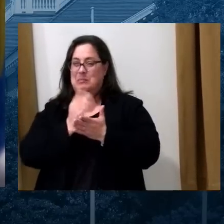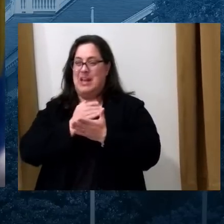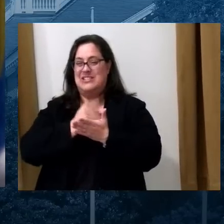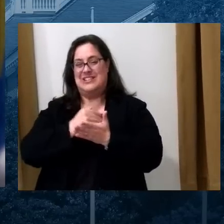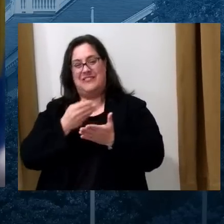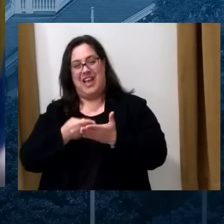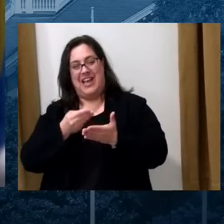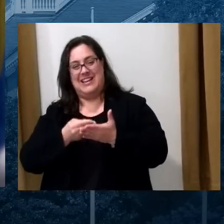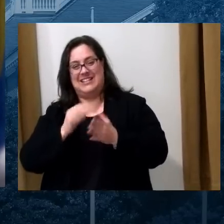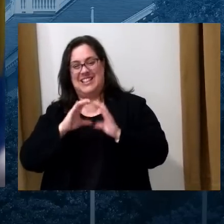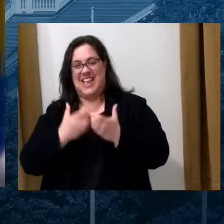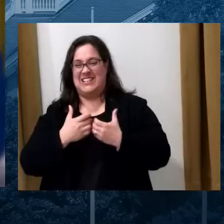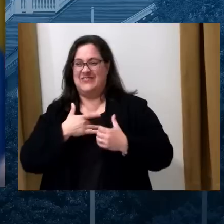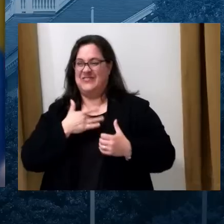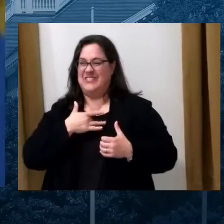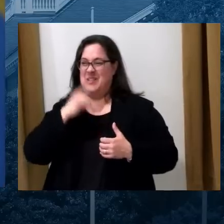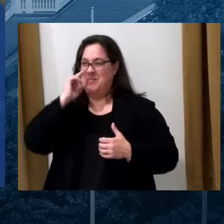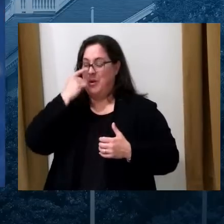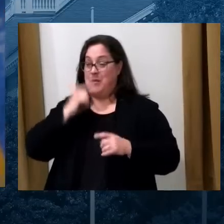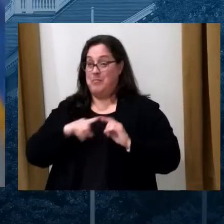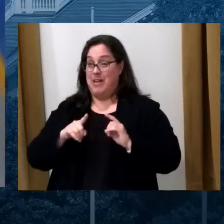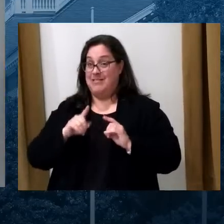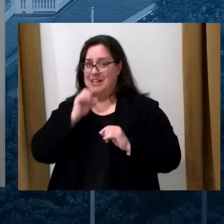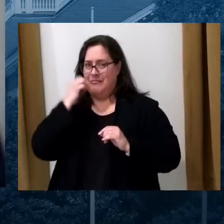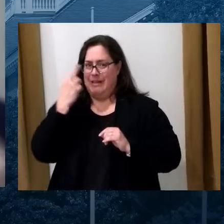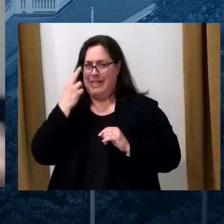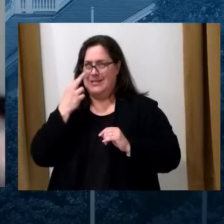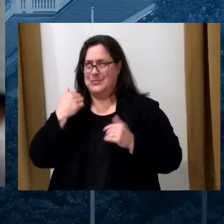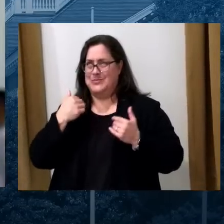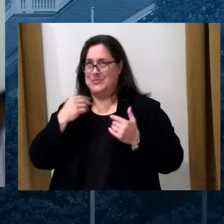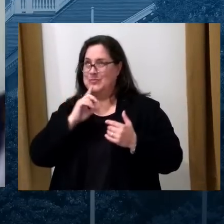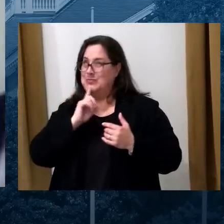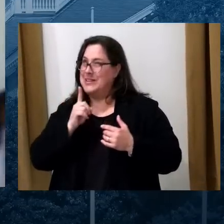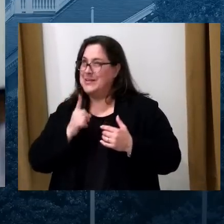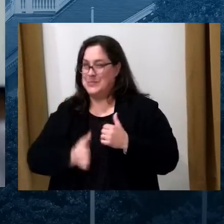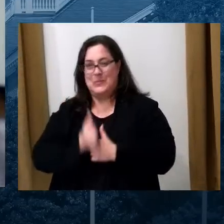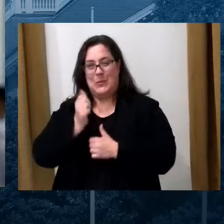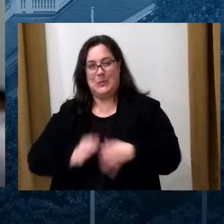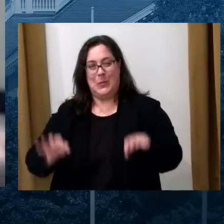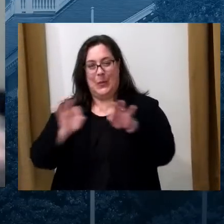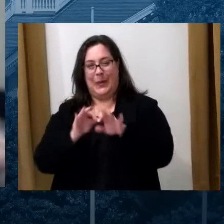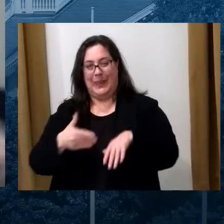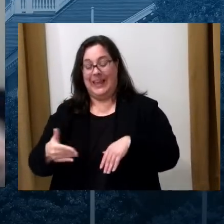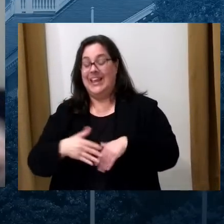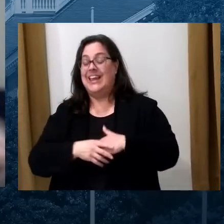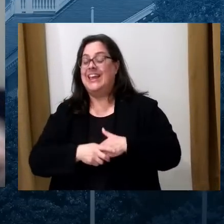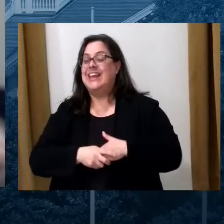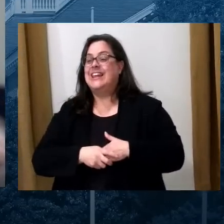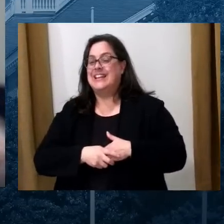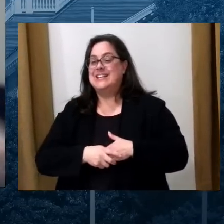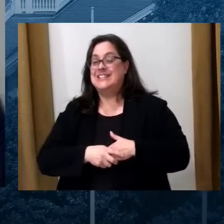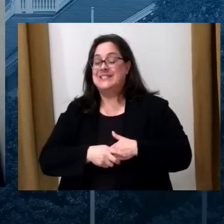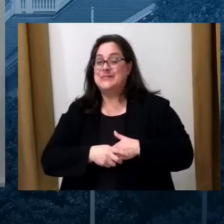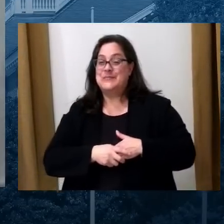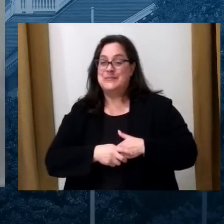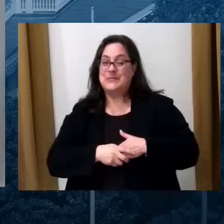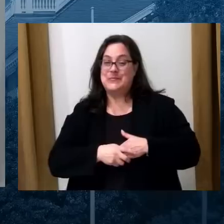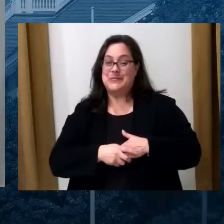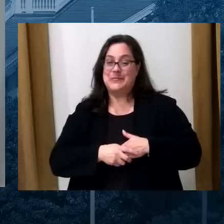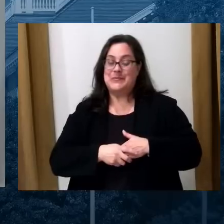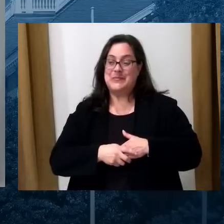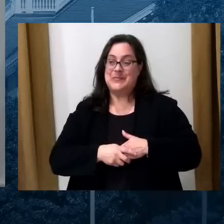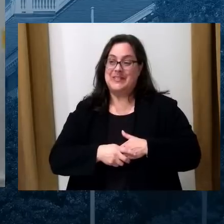boring. Little did I know that they were among the more important things that we do. And in fact, probably the most important